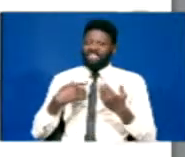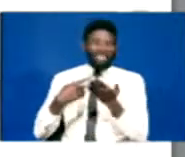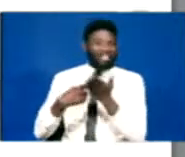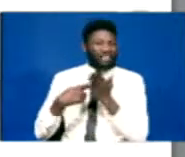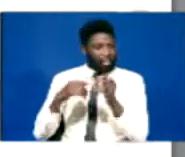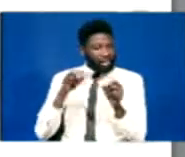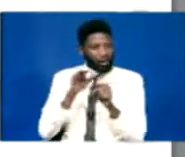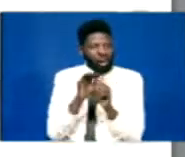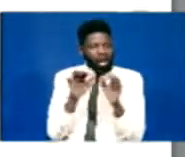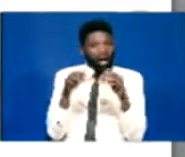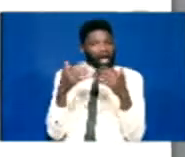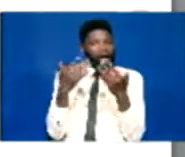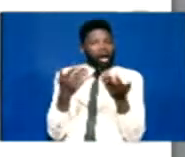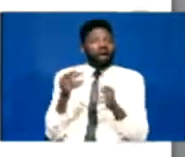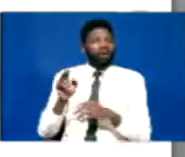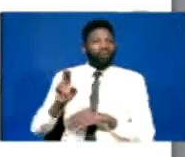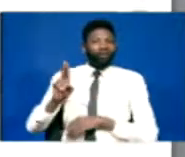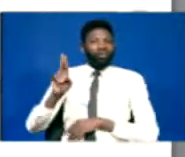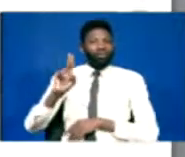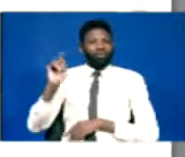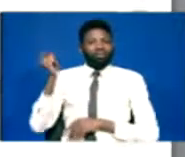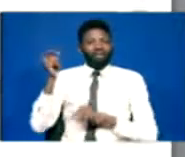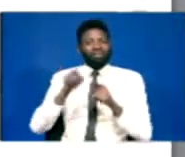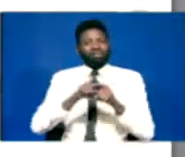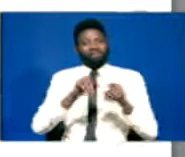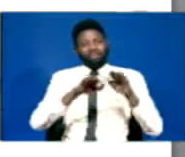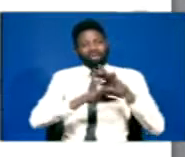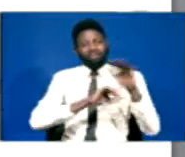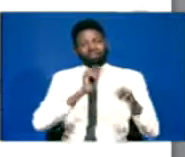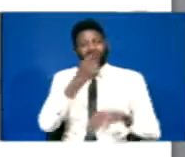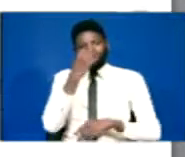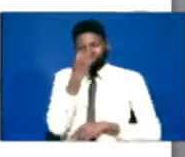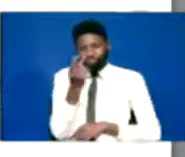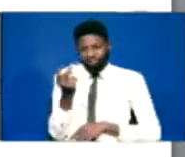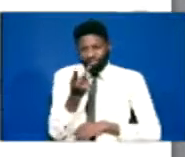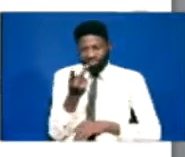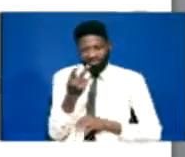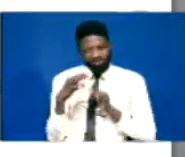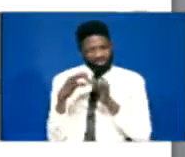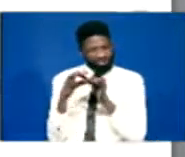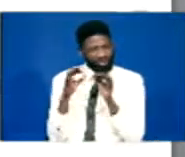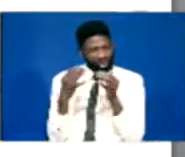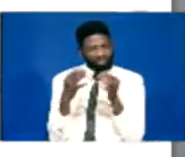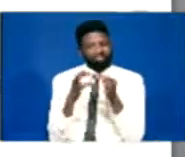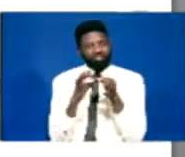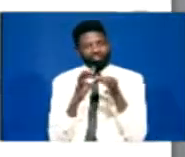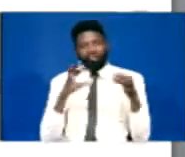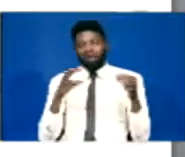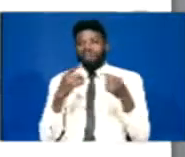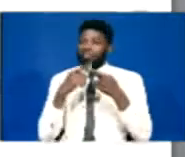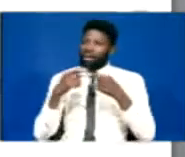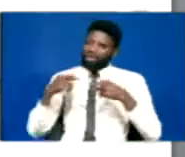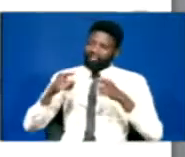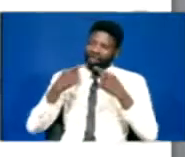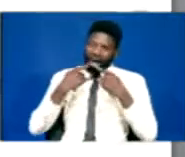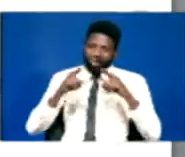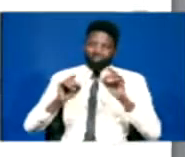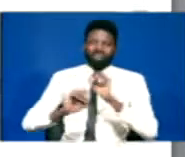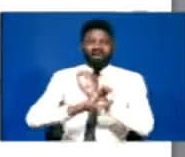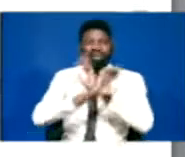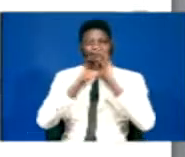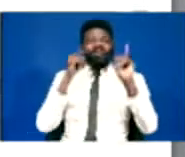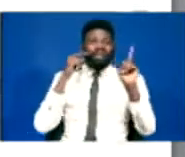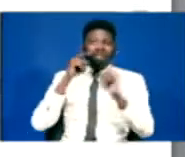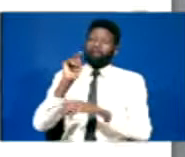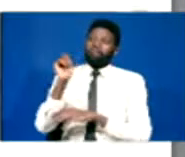relationship between President Kenyatta and Deputy President William Ruto. However, he made his intentions clear in vying for presidency, and